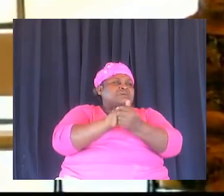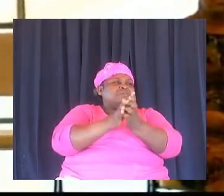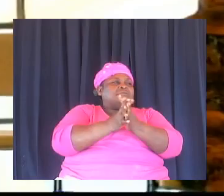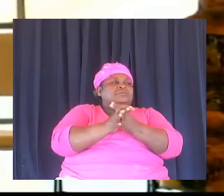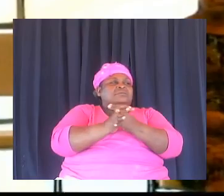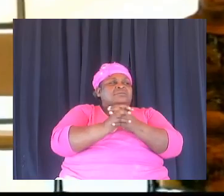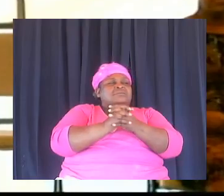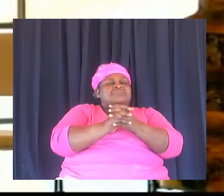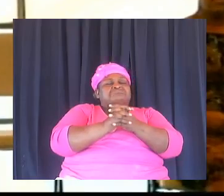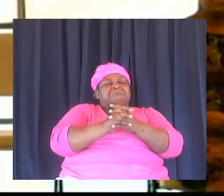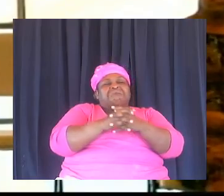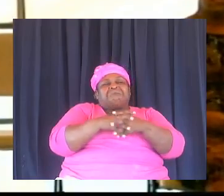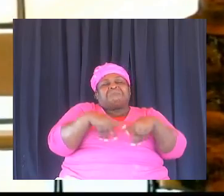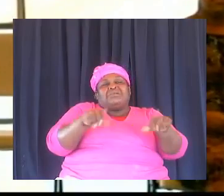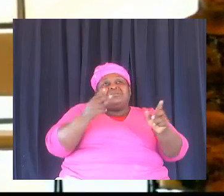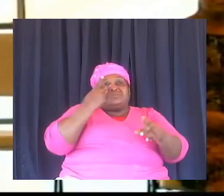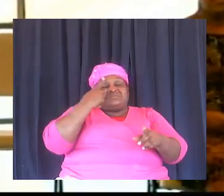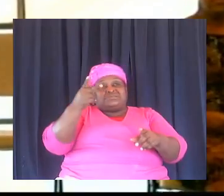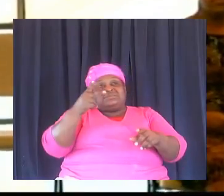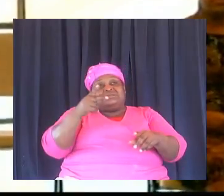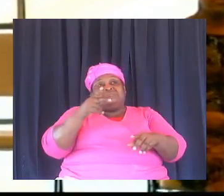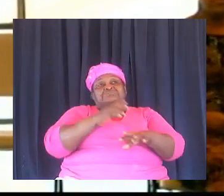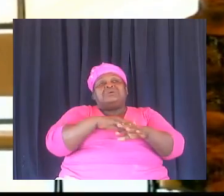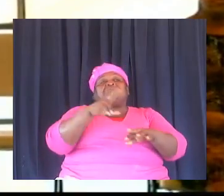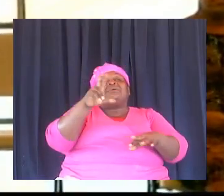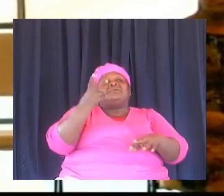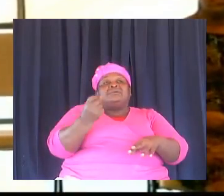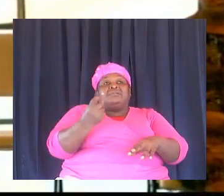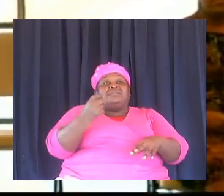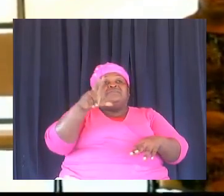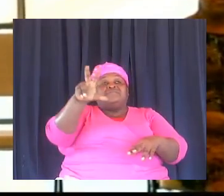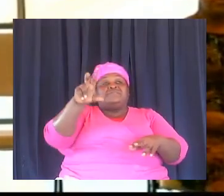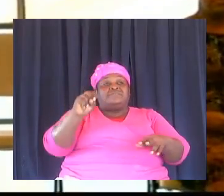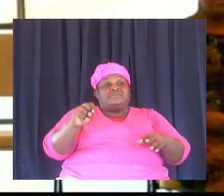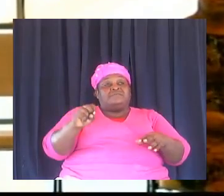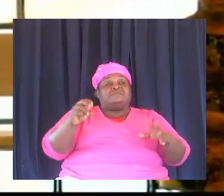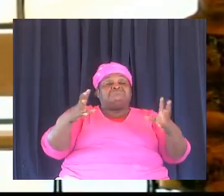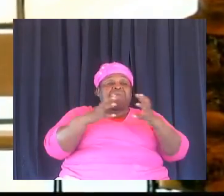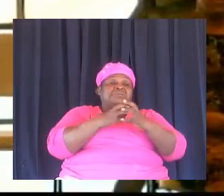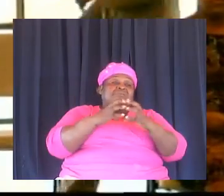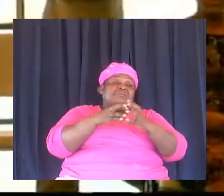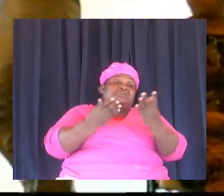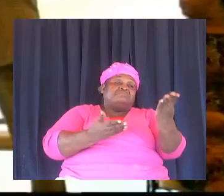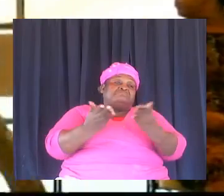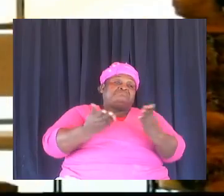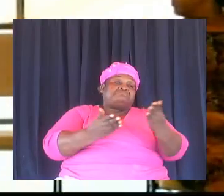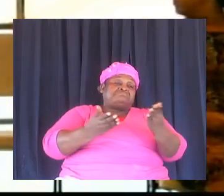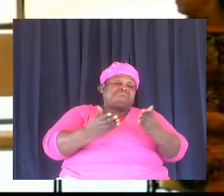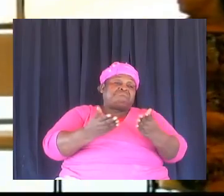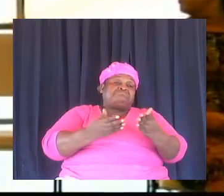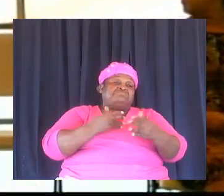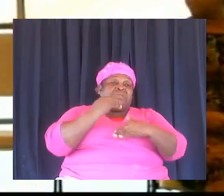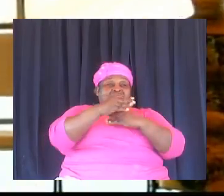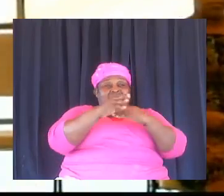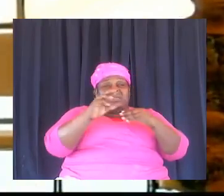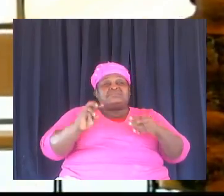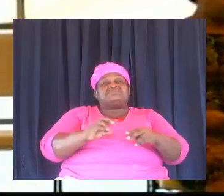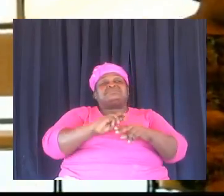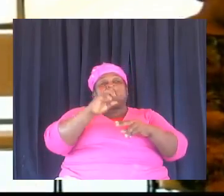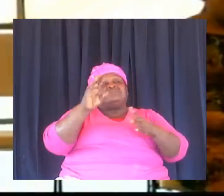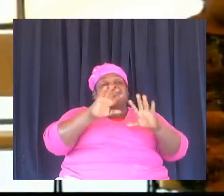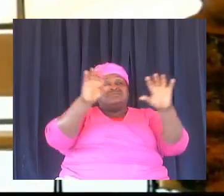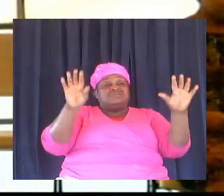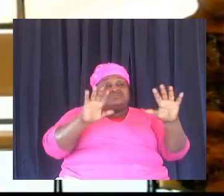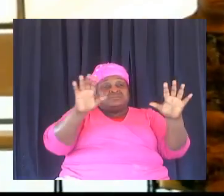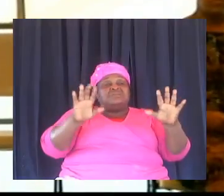at the 11:30 service, and then we will know what will happen next week. Certainly it will be group one and two, but we might just relax it a